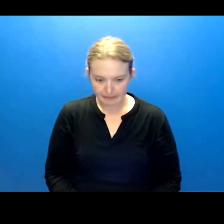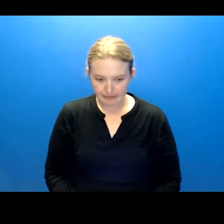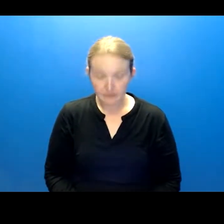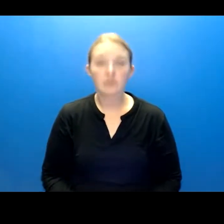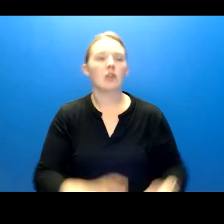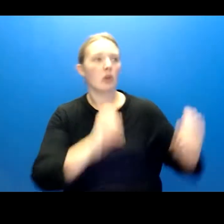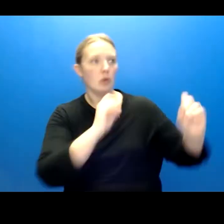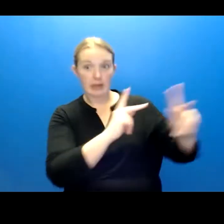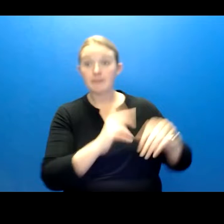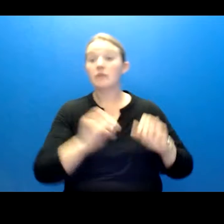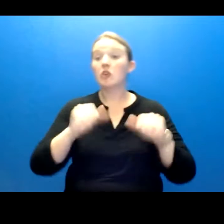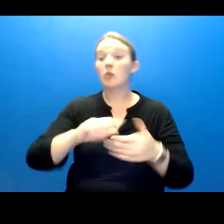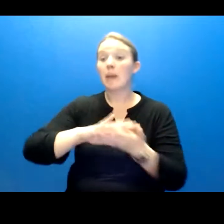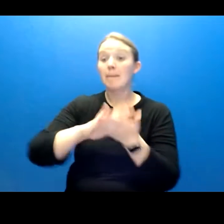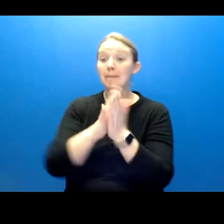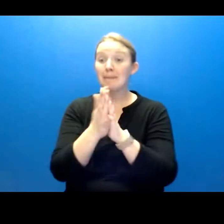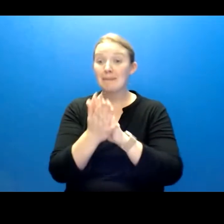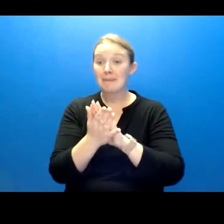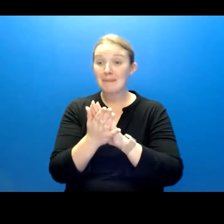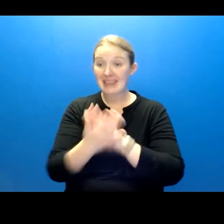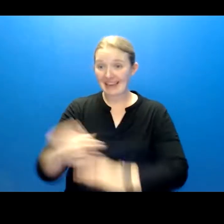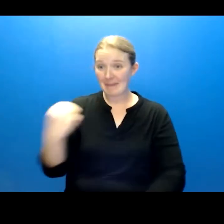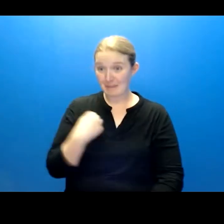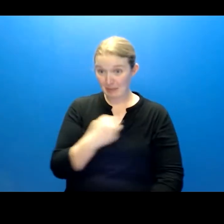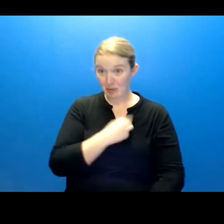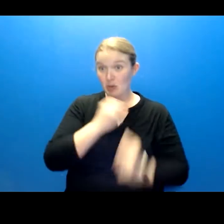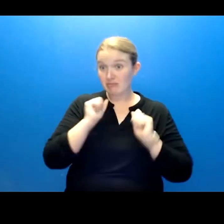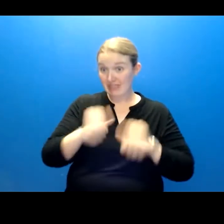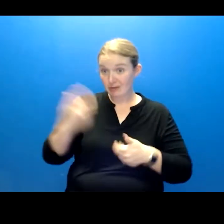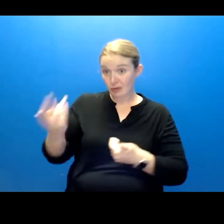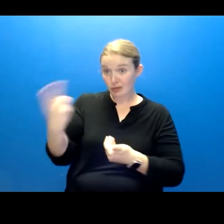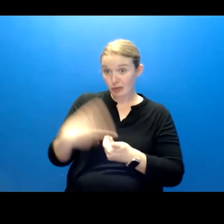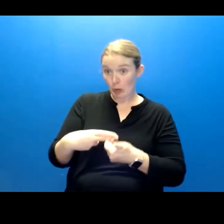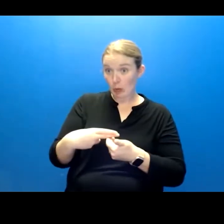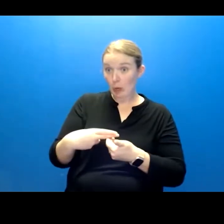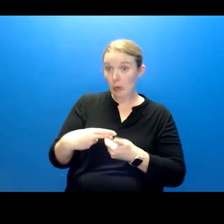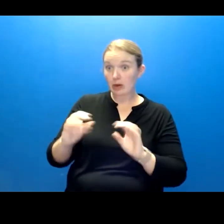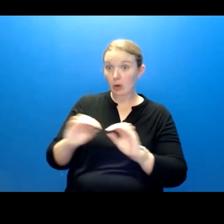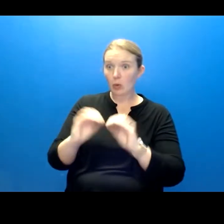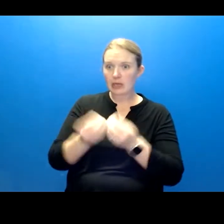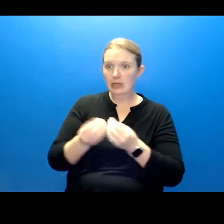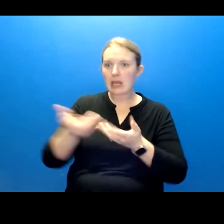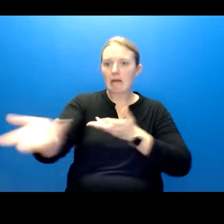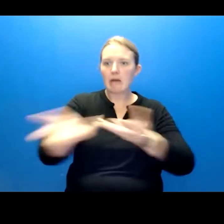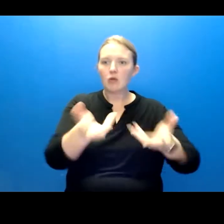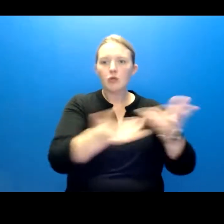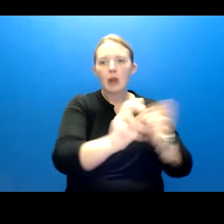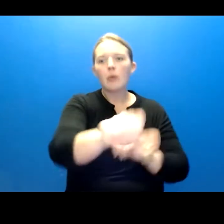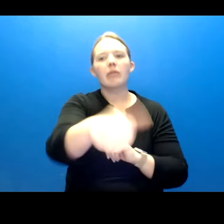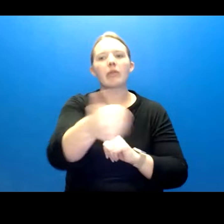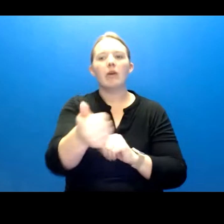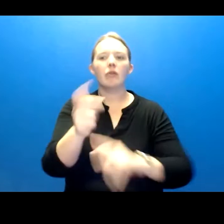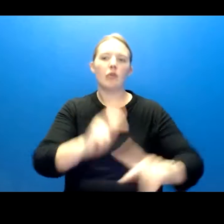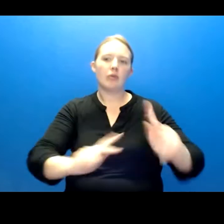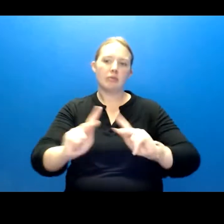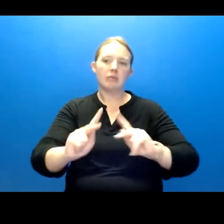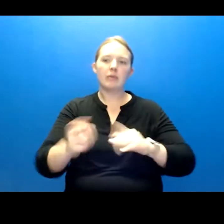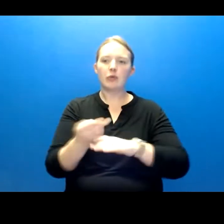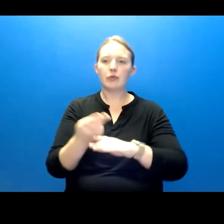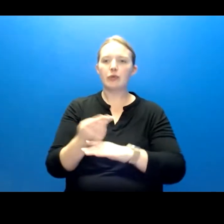Gotcha. So you can become a member. You can become a member of that organization and interact with other individuals through it.